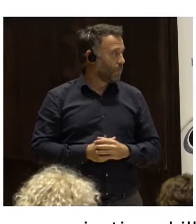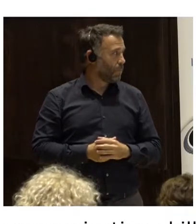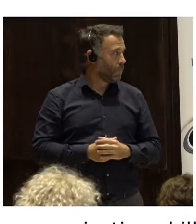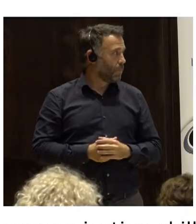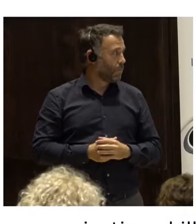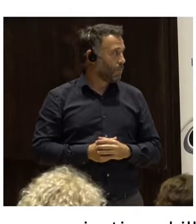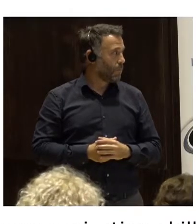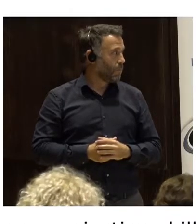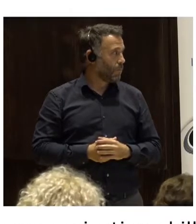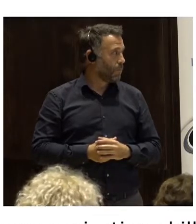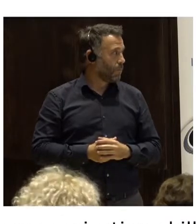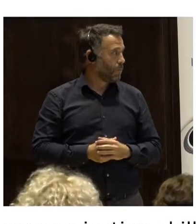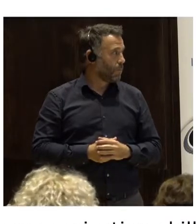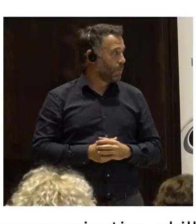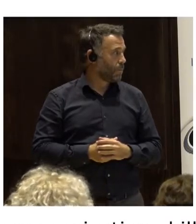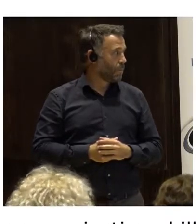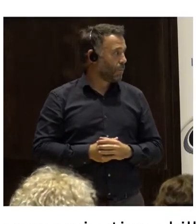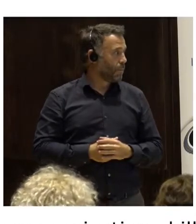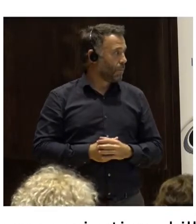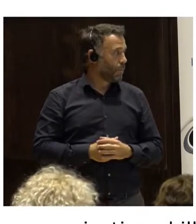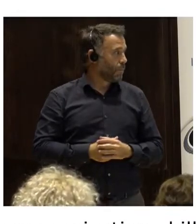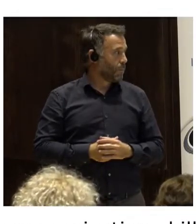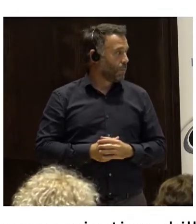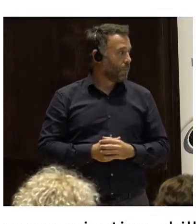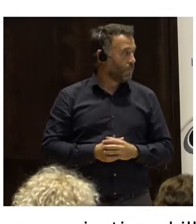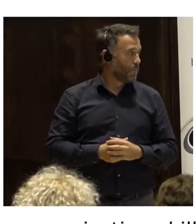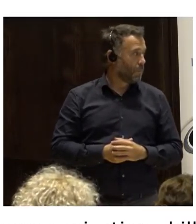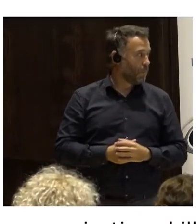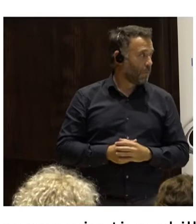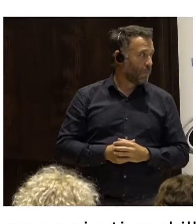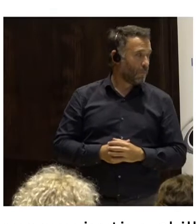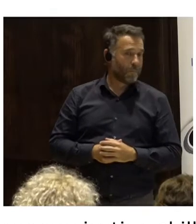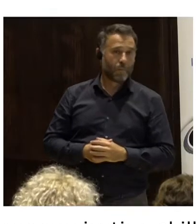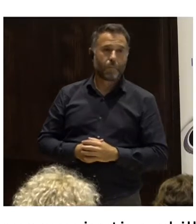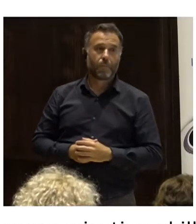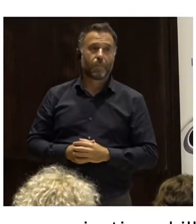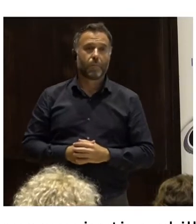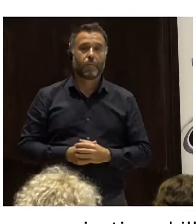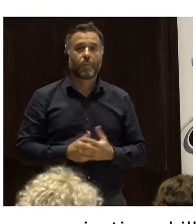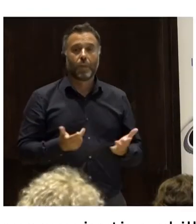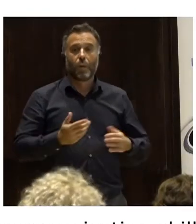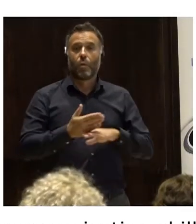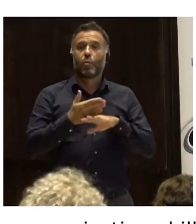Okay. So we have some 10 minutes for your questions.